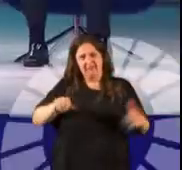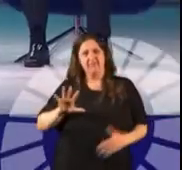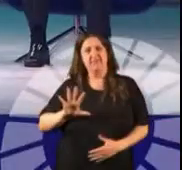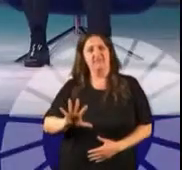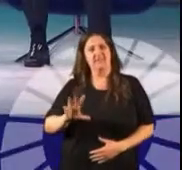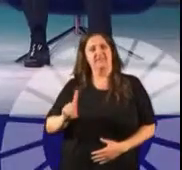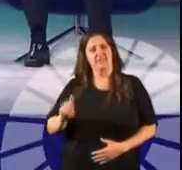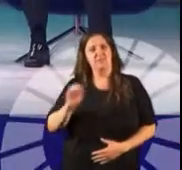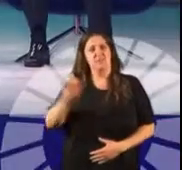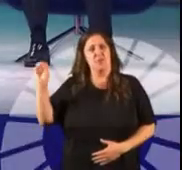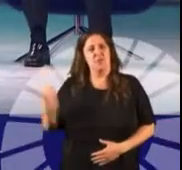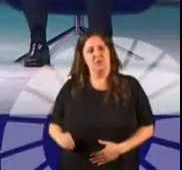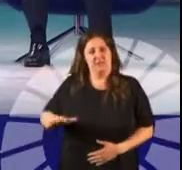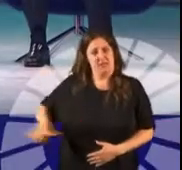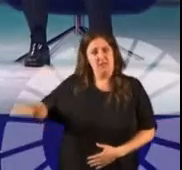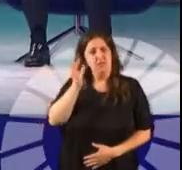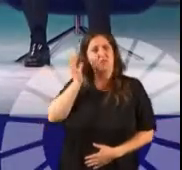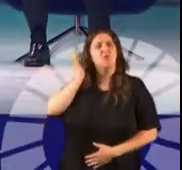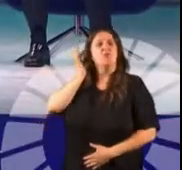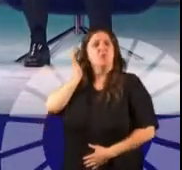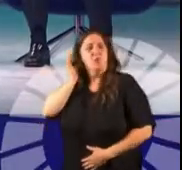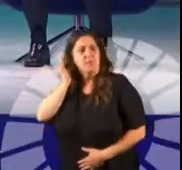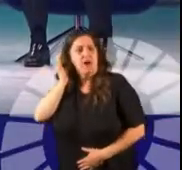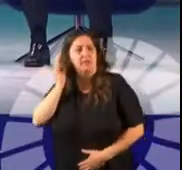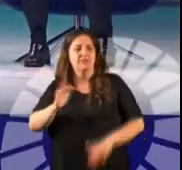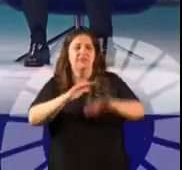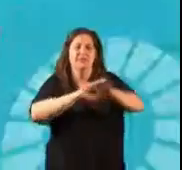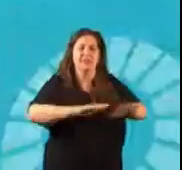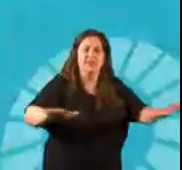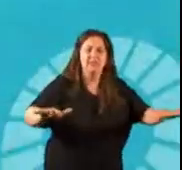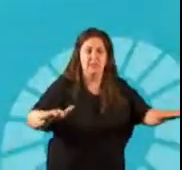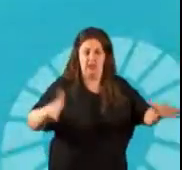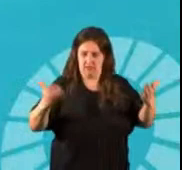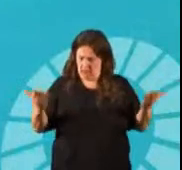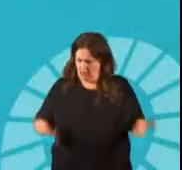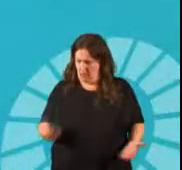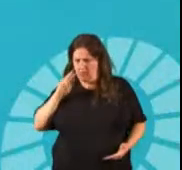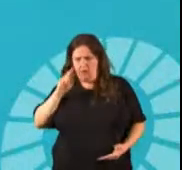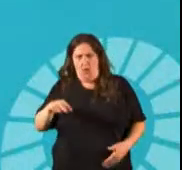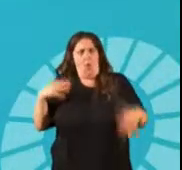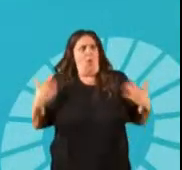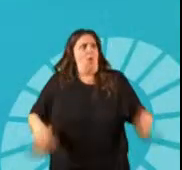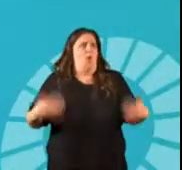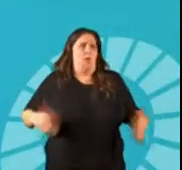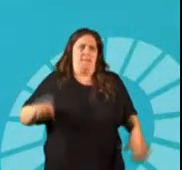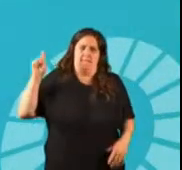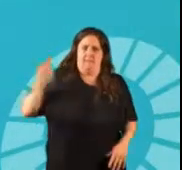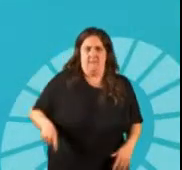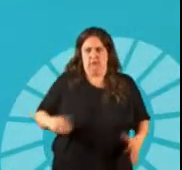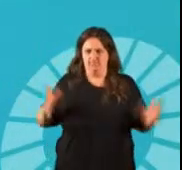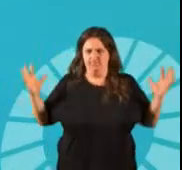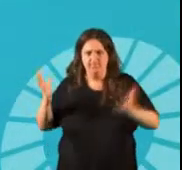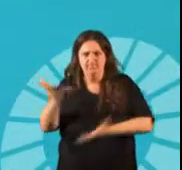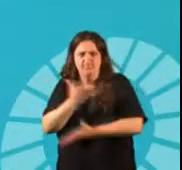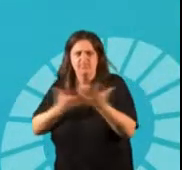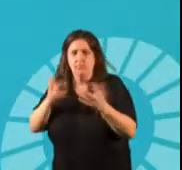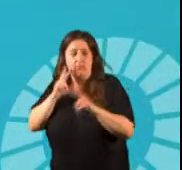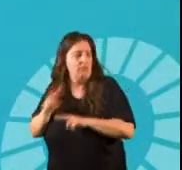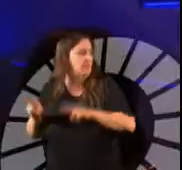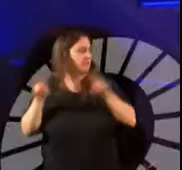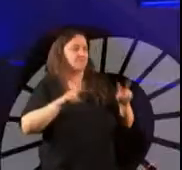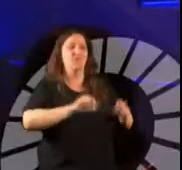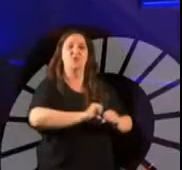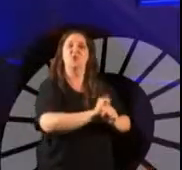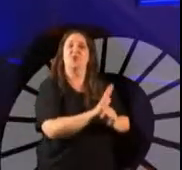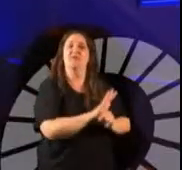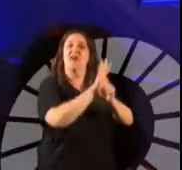it's really urgent. So it's urgent because of the context, and this is not something that we have planned for. I'm talking about